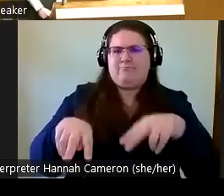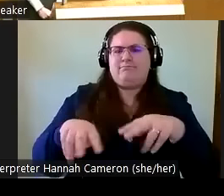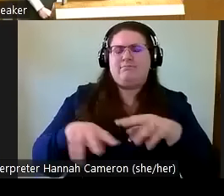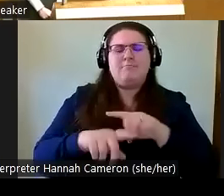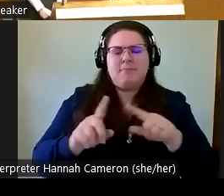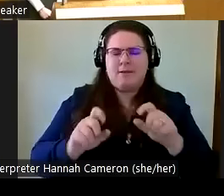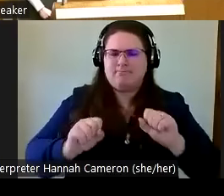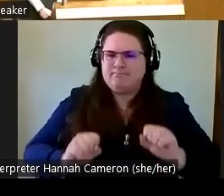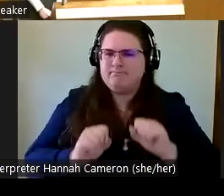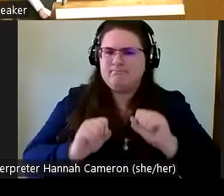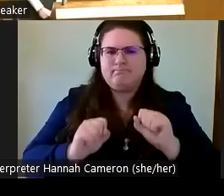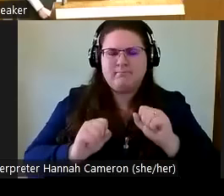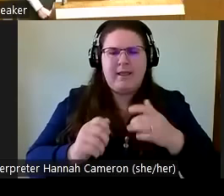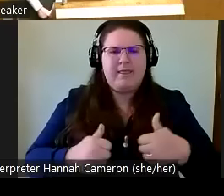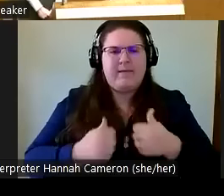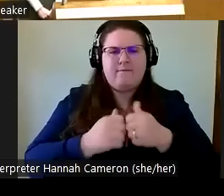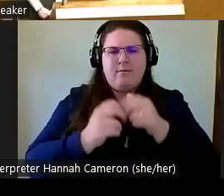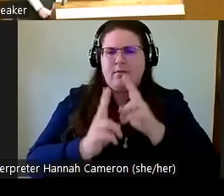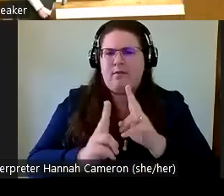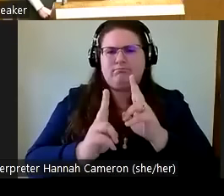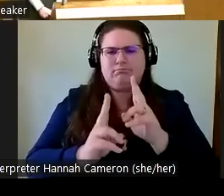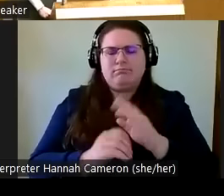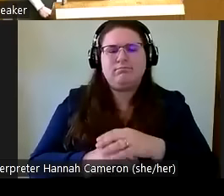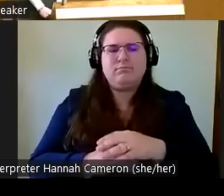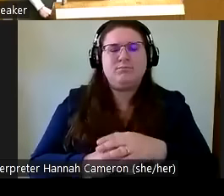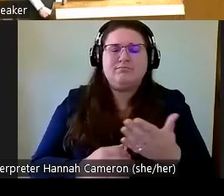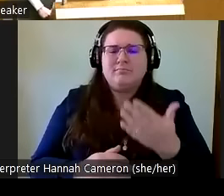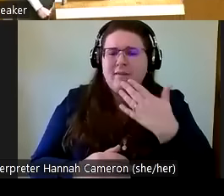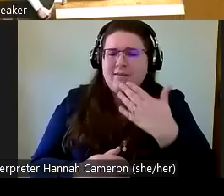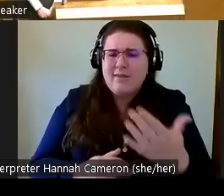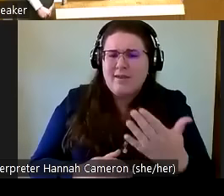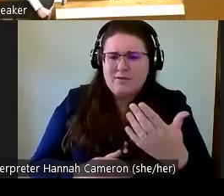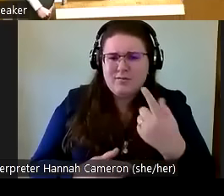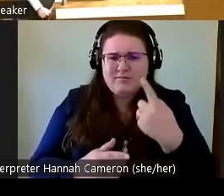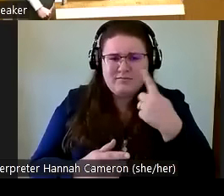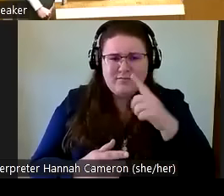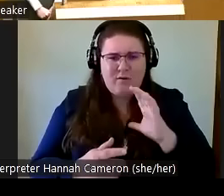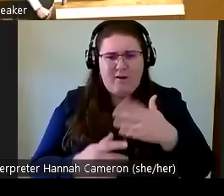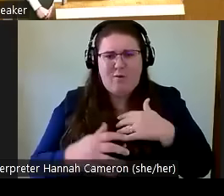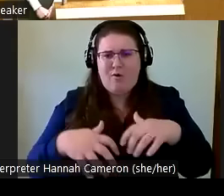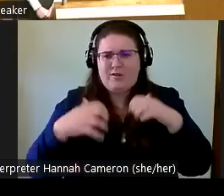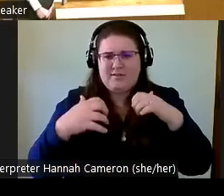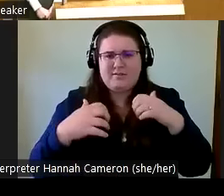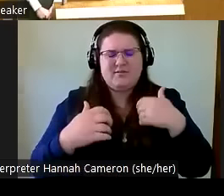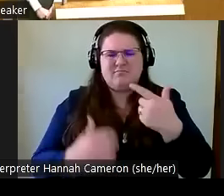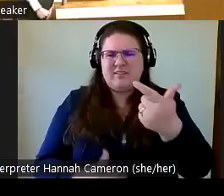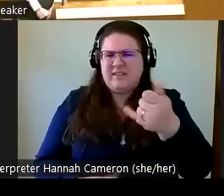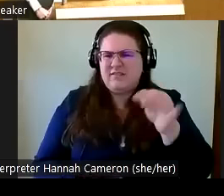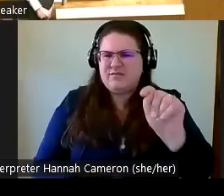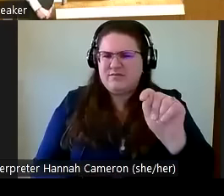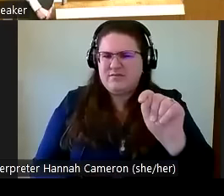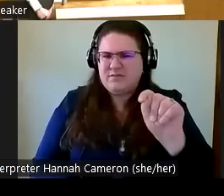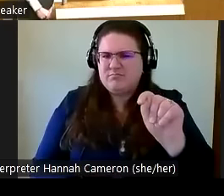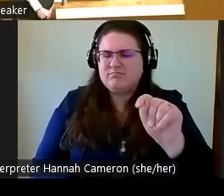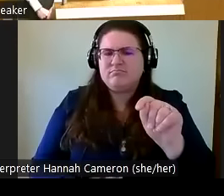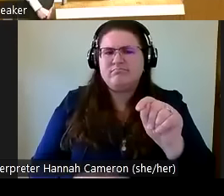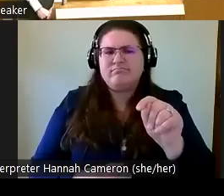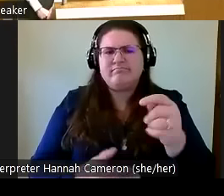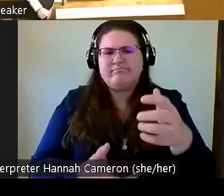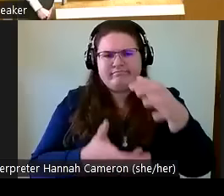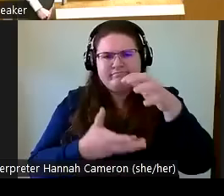just want to say on behalf of our audience today, what a gift you have given us, both from the scientific perspective as well as from the personal